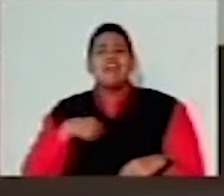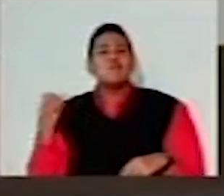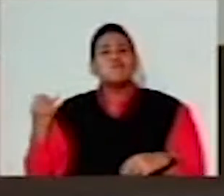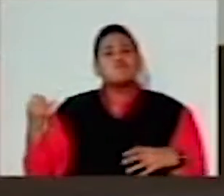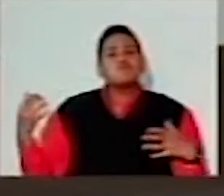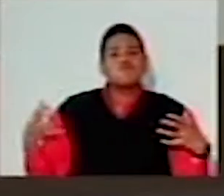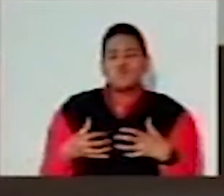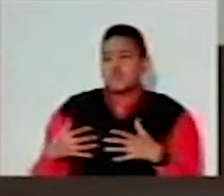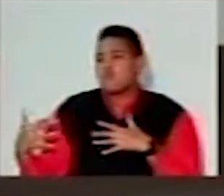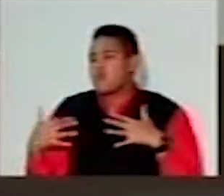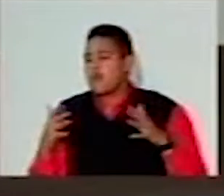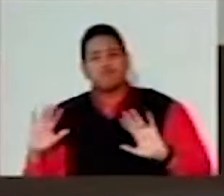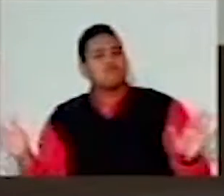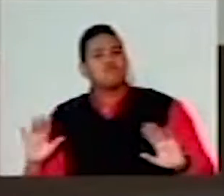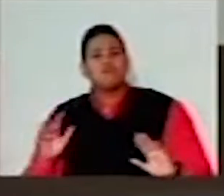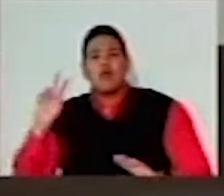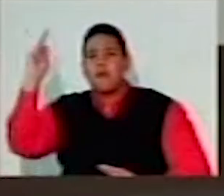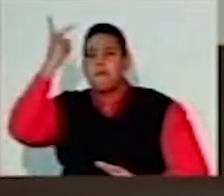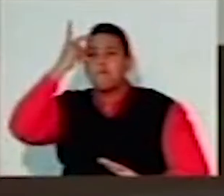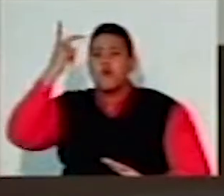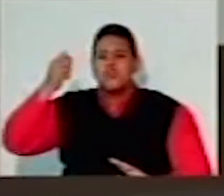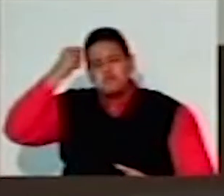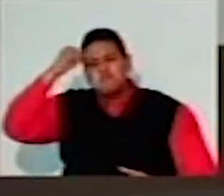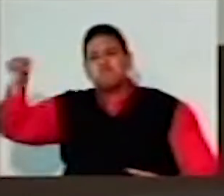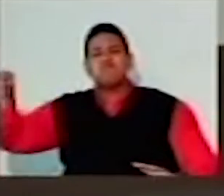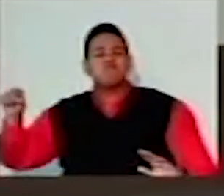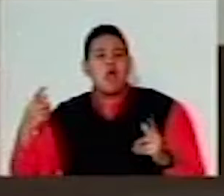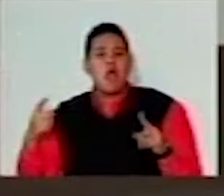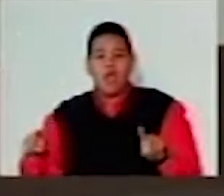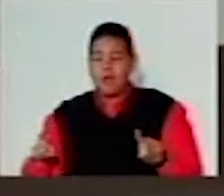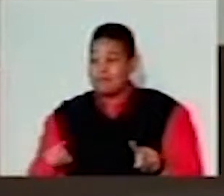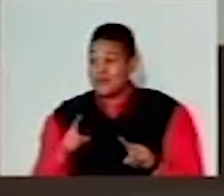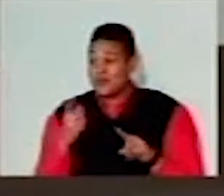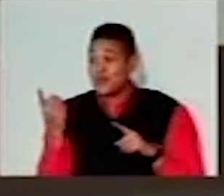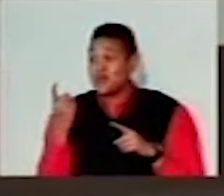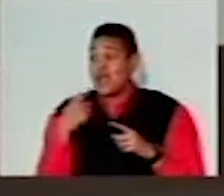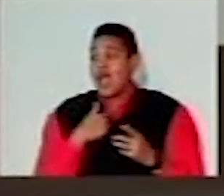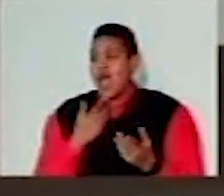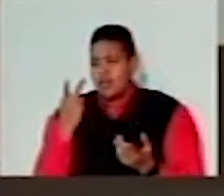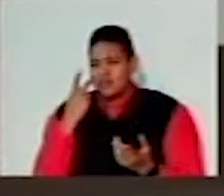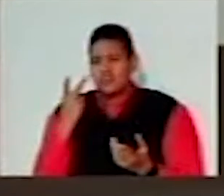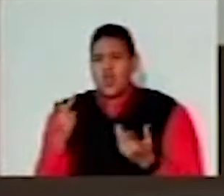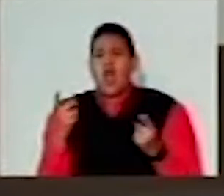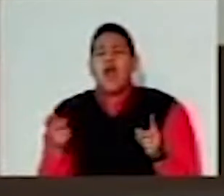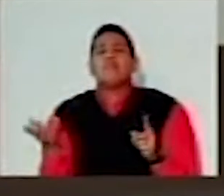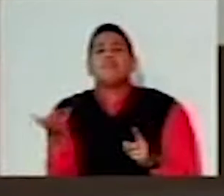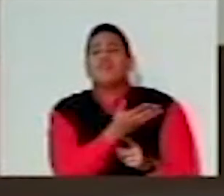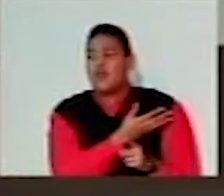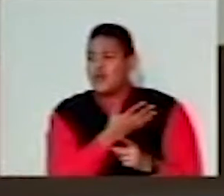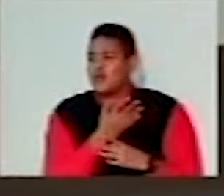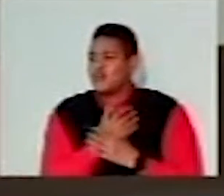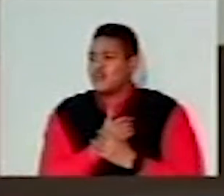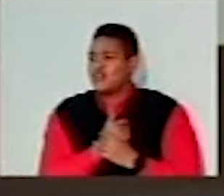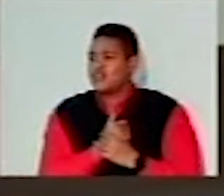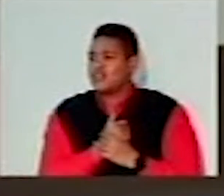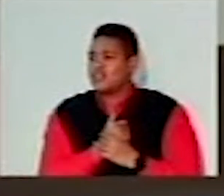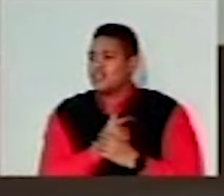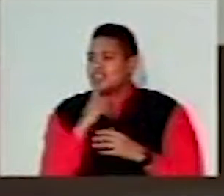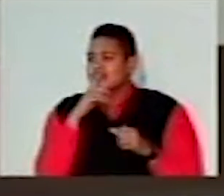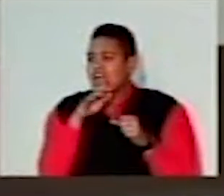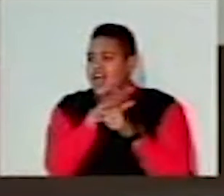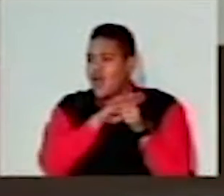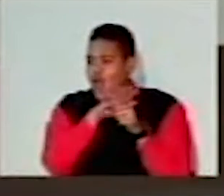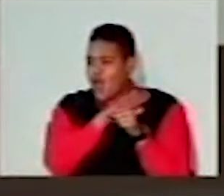warfare. We don't have any political tribalism, which was things that I met there. And it is a